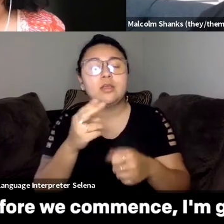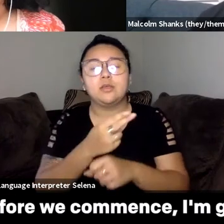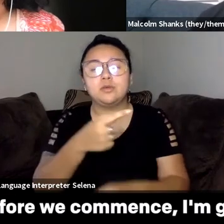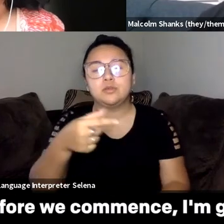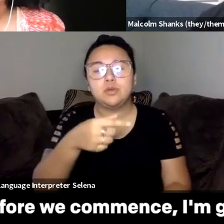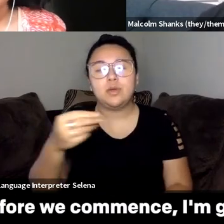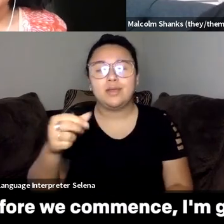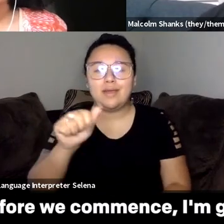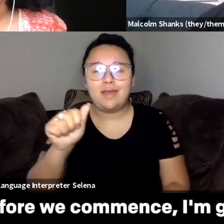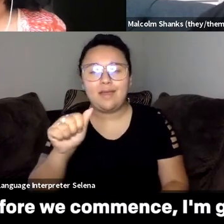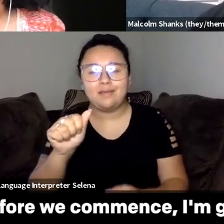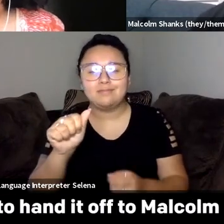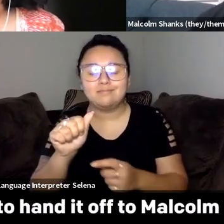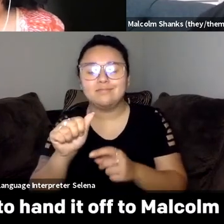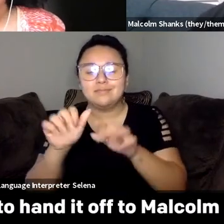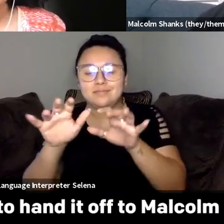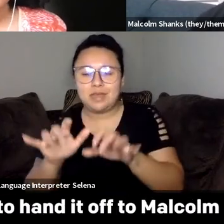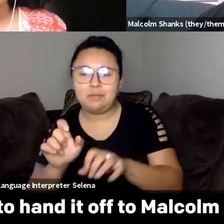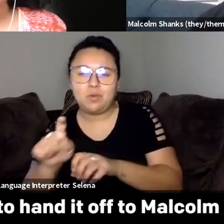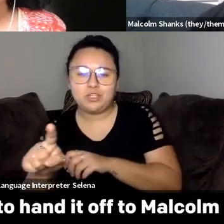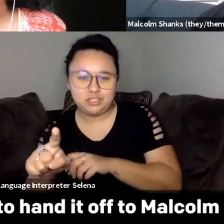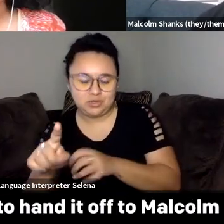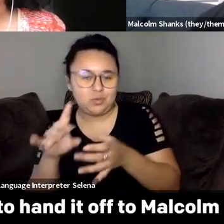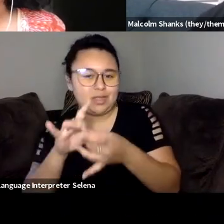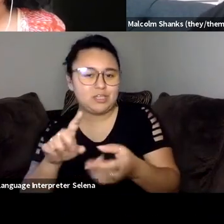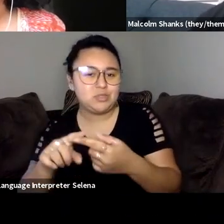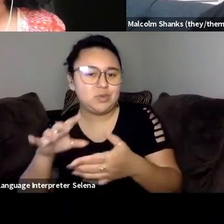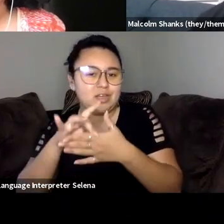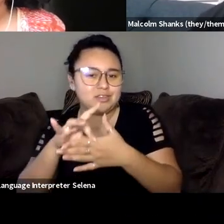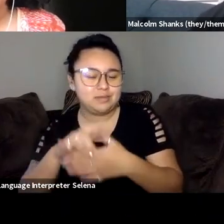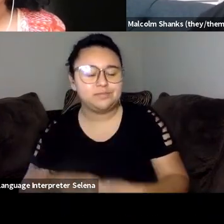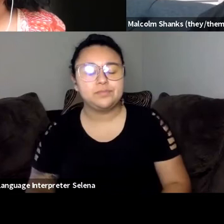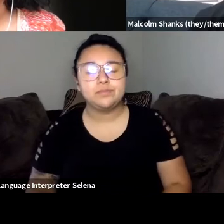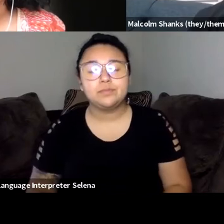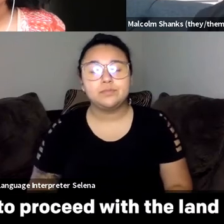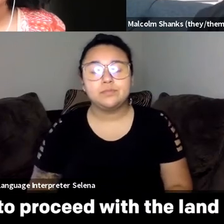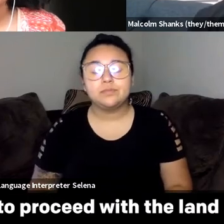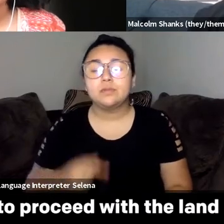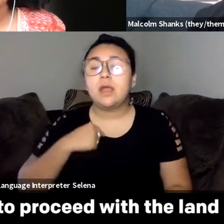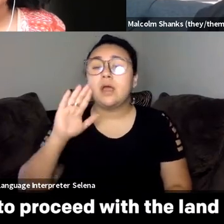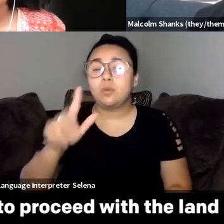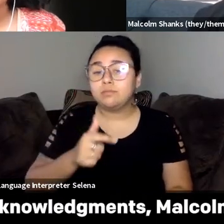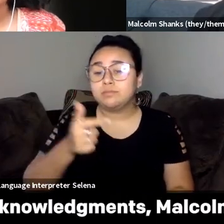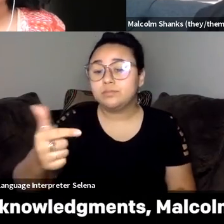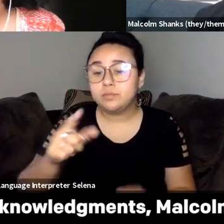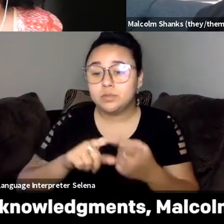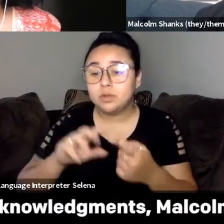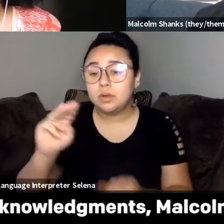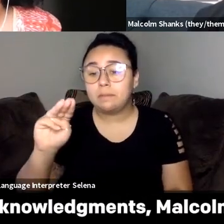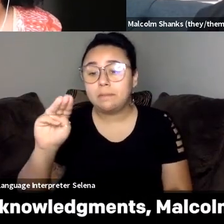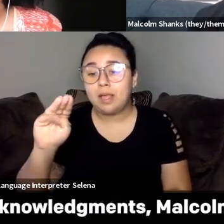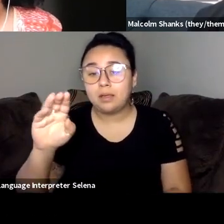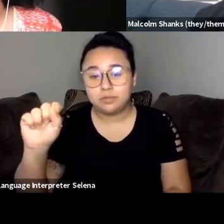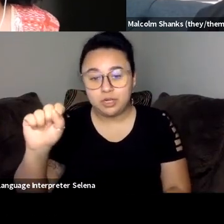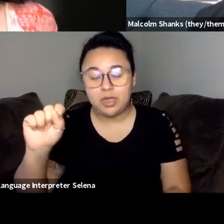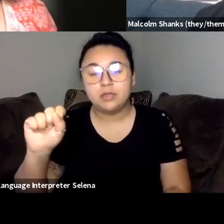to do that. So before we commence, I'm going to hand it off to Malcolm to proceed with the